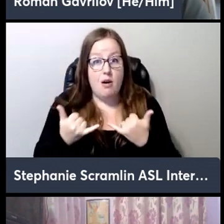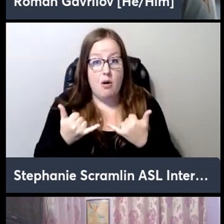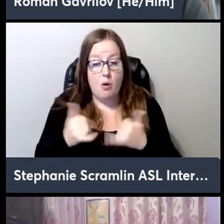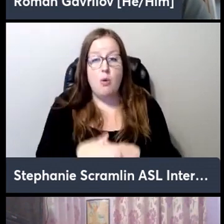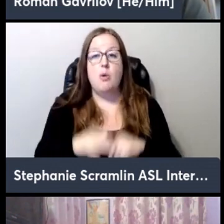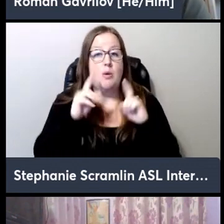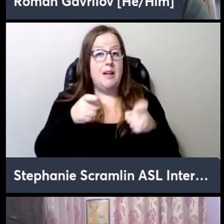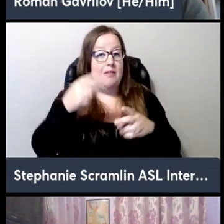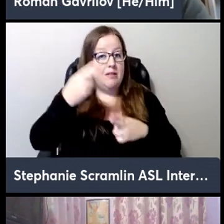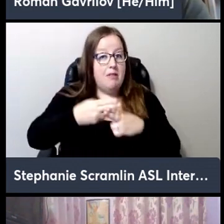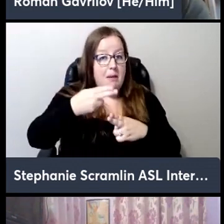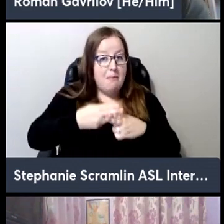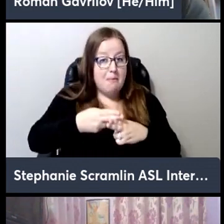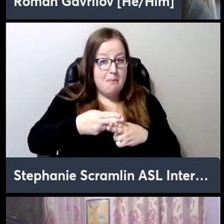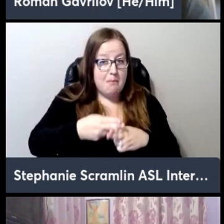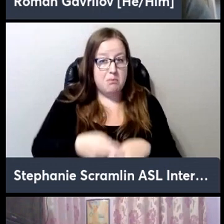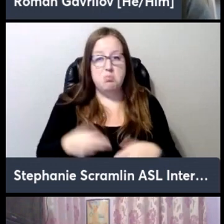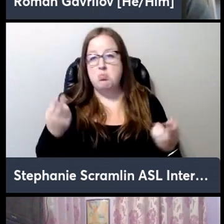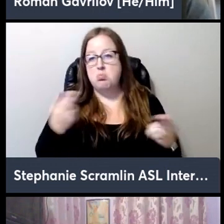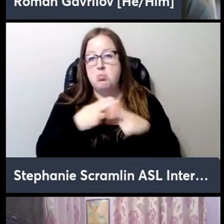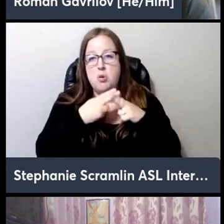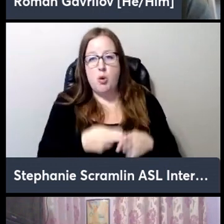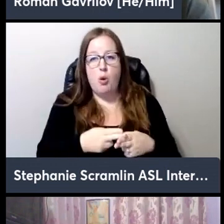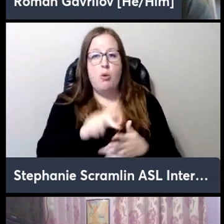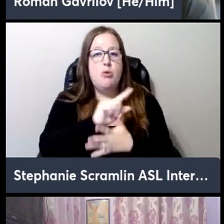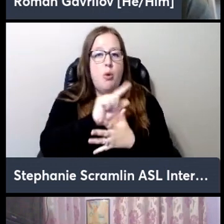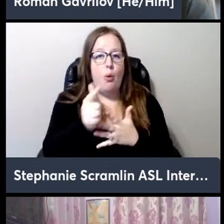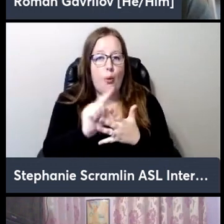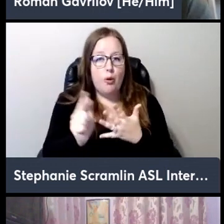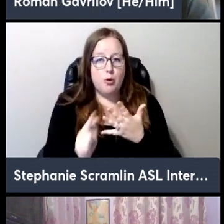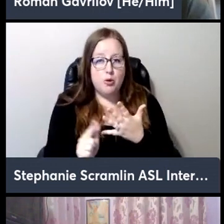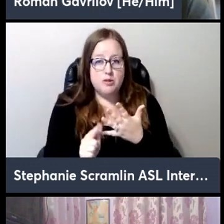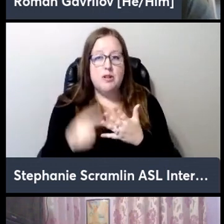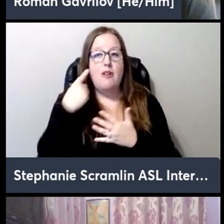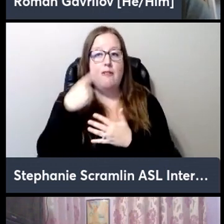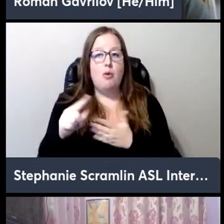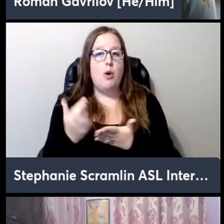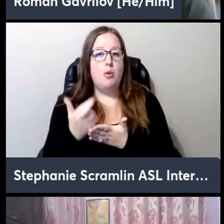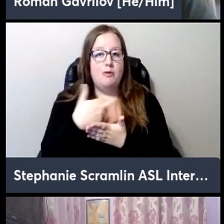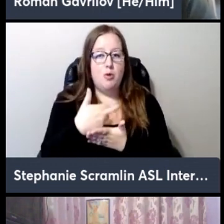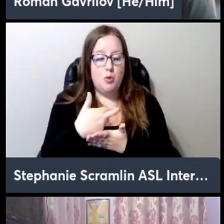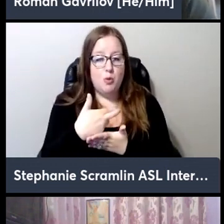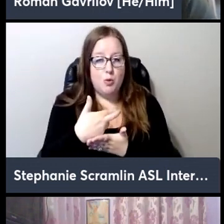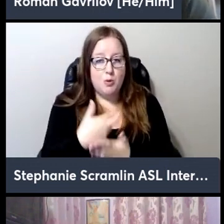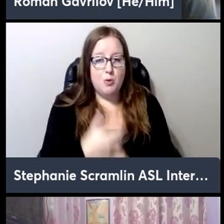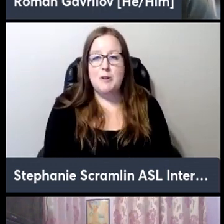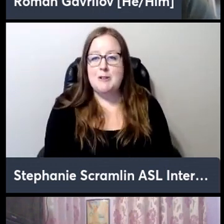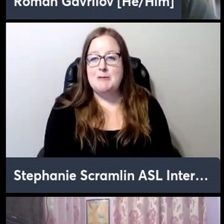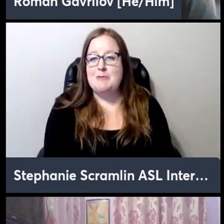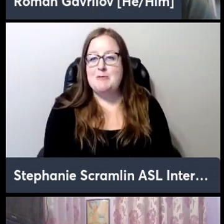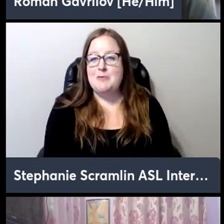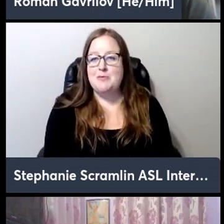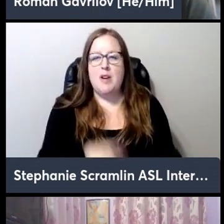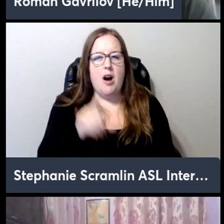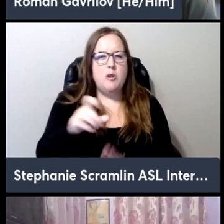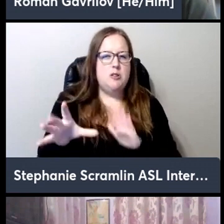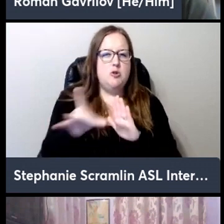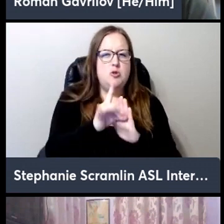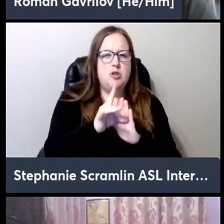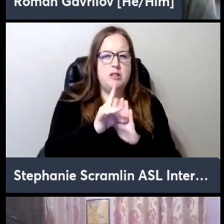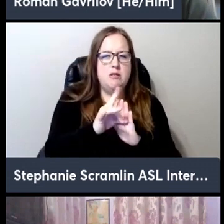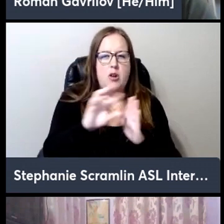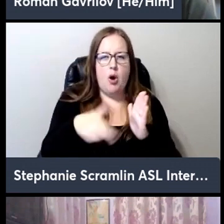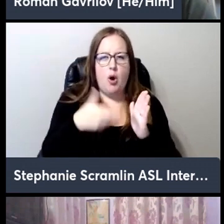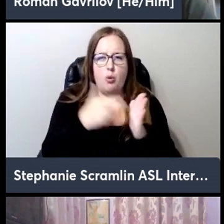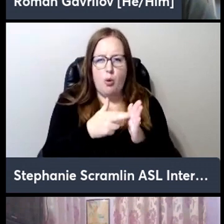it a name. Let's call it orders for review. I'll need to choose a role to run